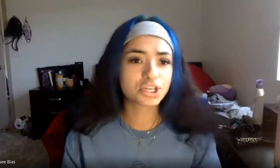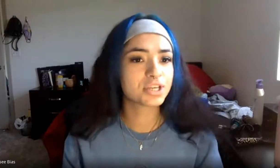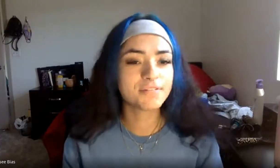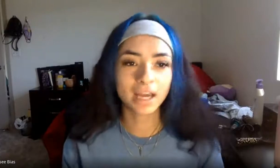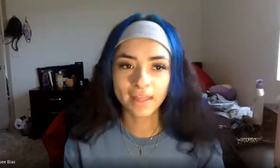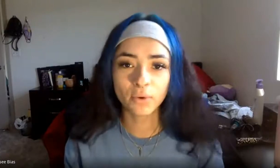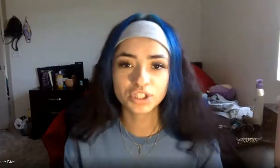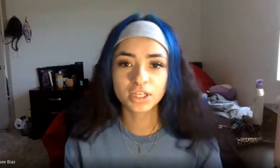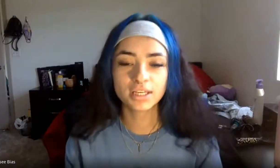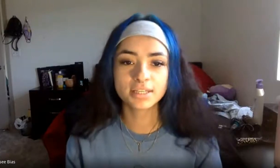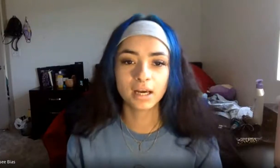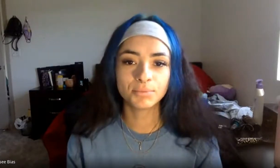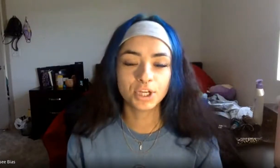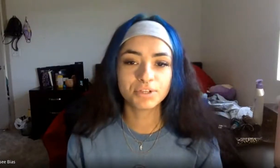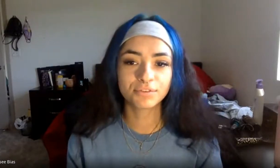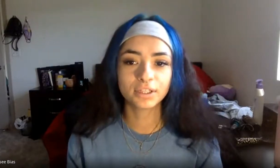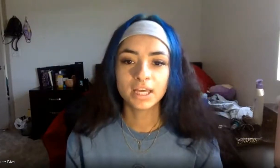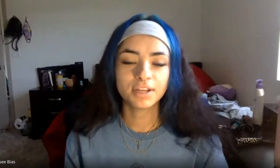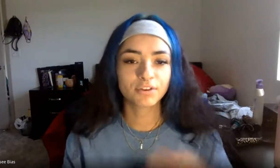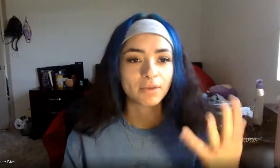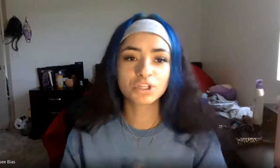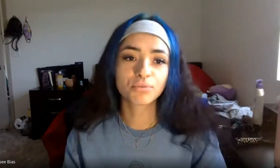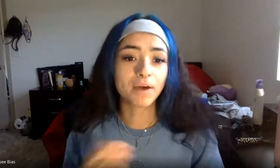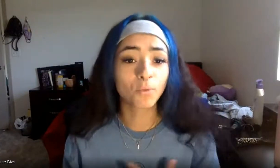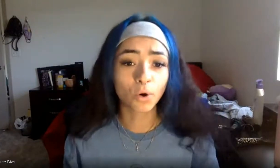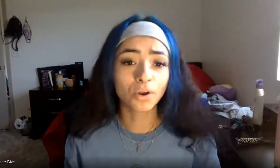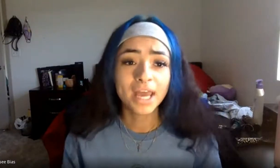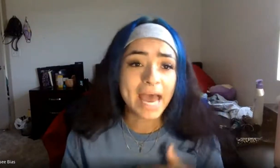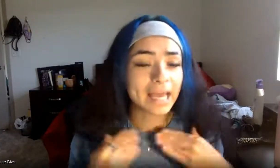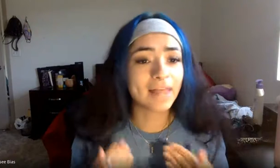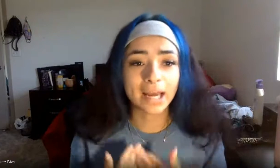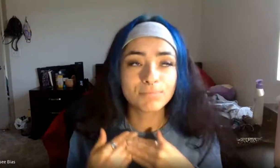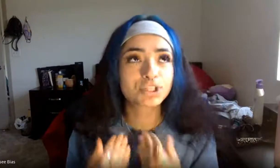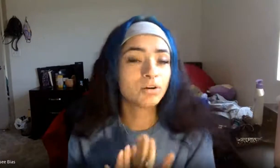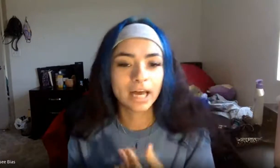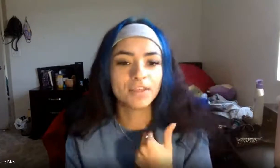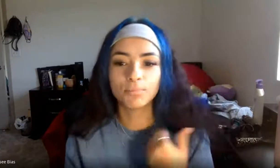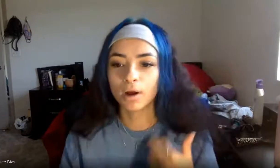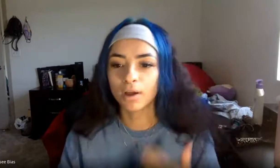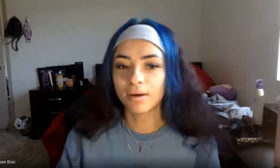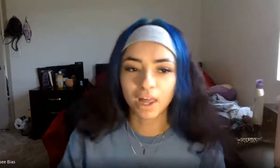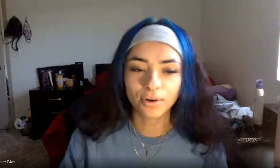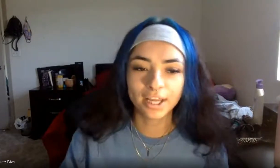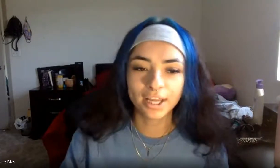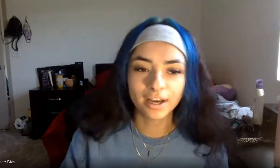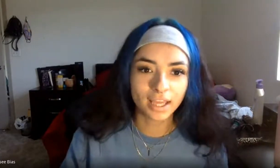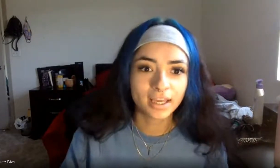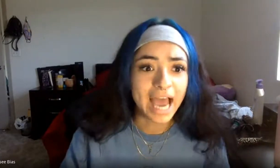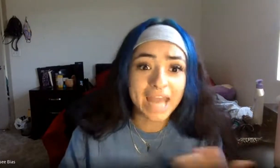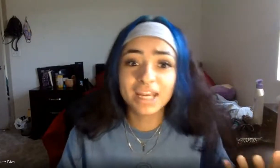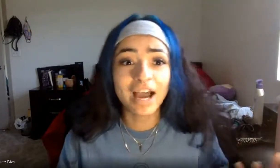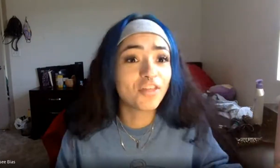different versions of sign languages, the different languages around the world. And I'm so glad that you brought that up, Valerie,